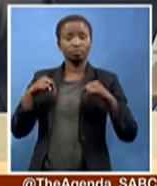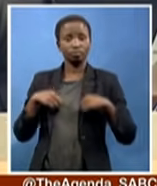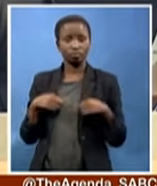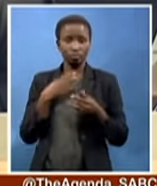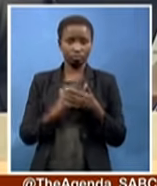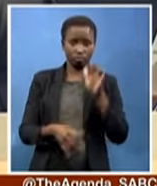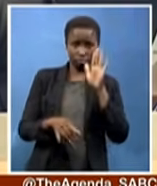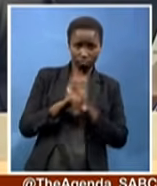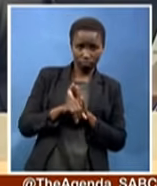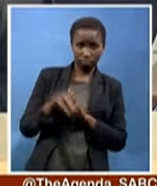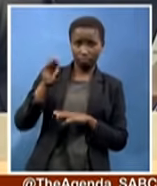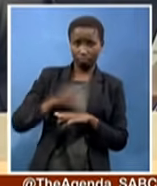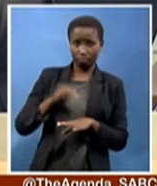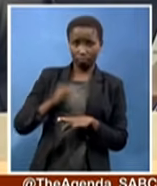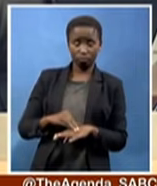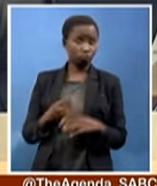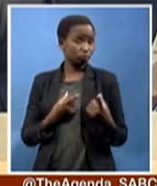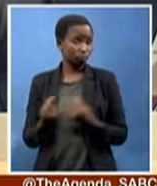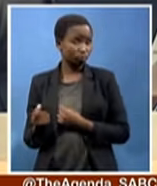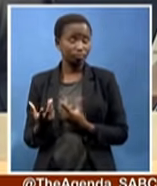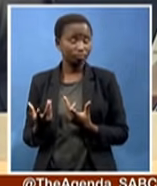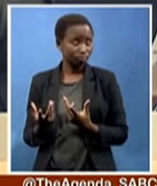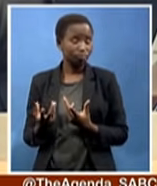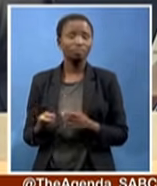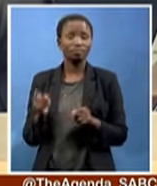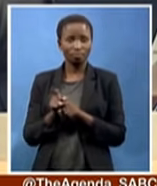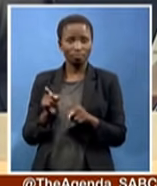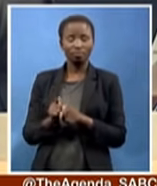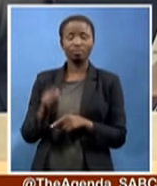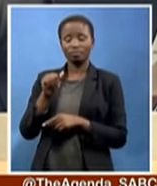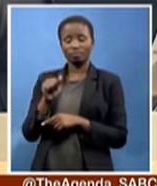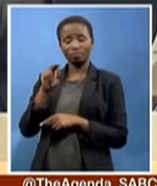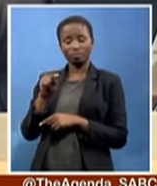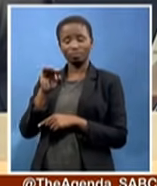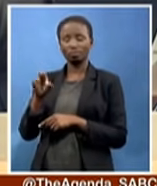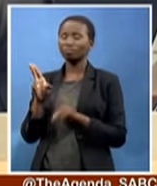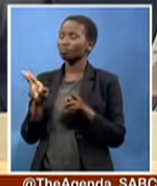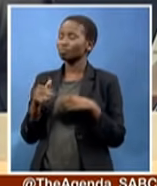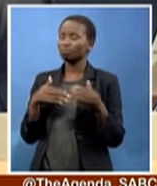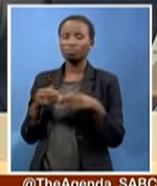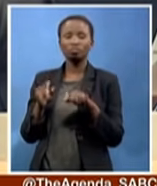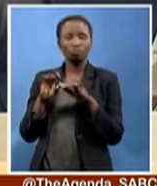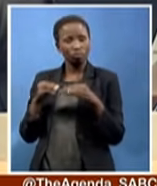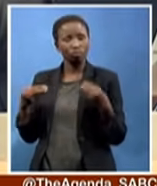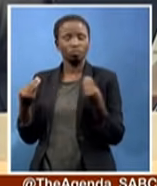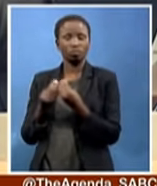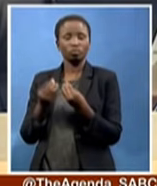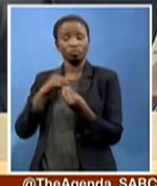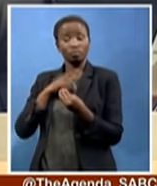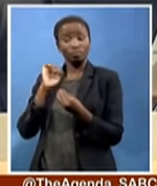organization like the African National Congress, especially with its history of principled